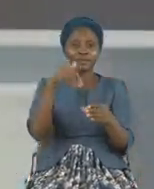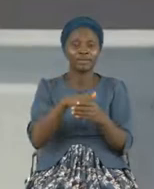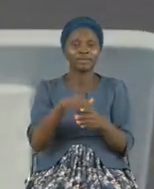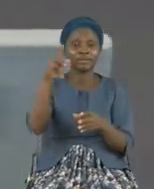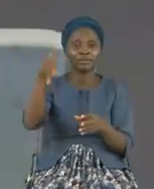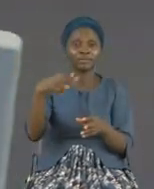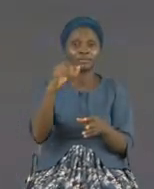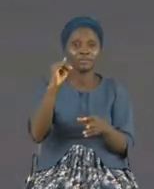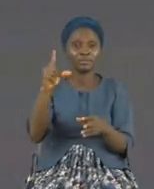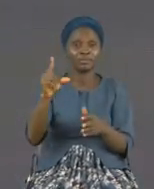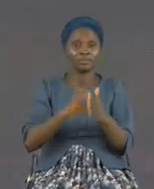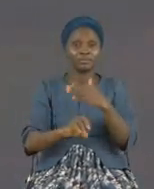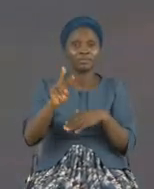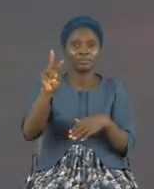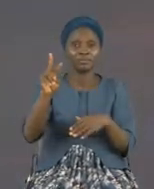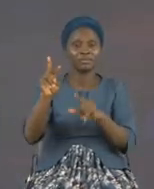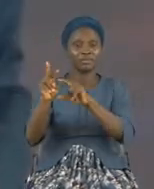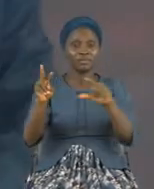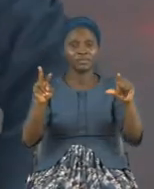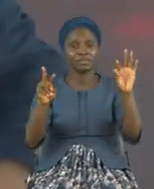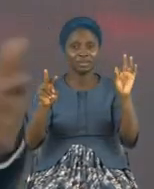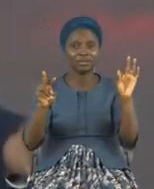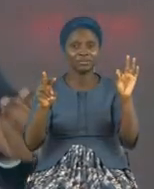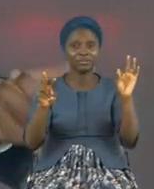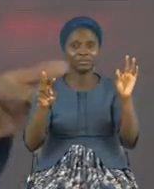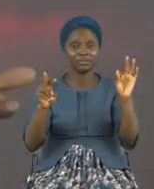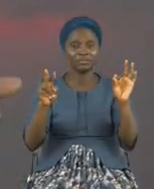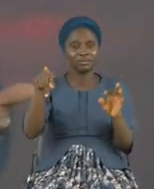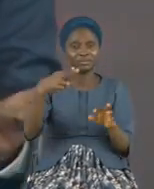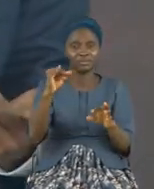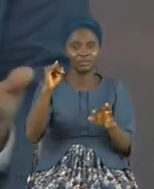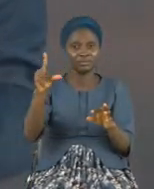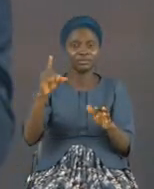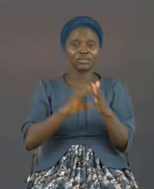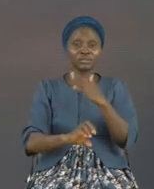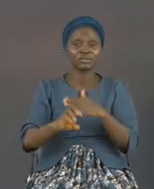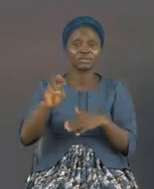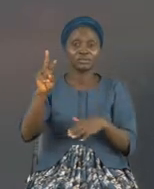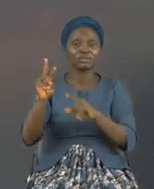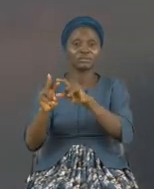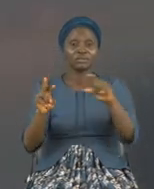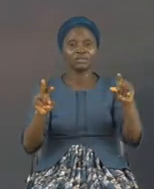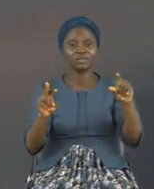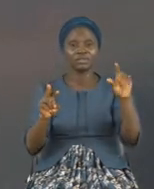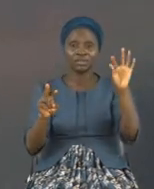2, reading from verse 9. Philippians chapter 2,